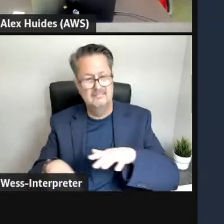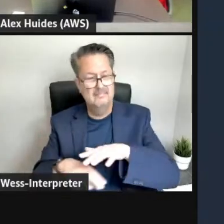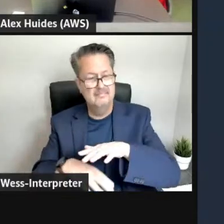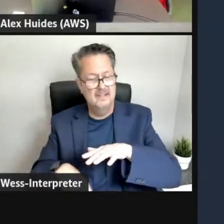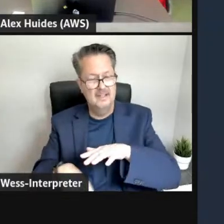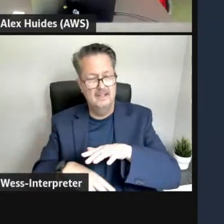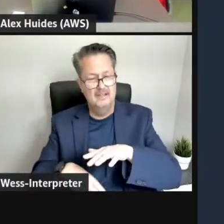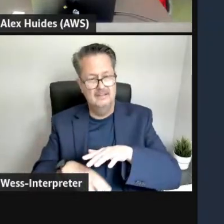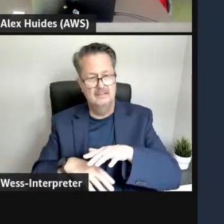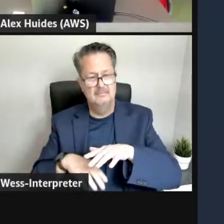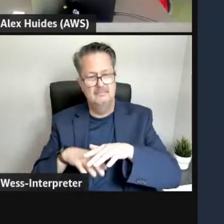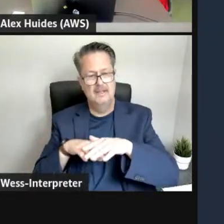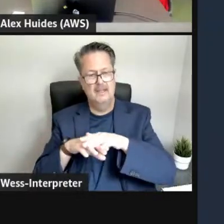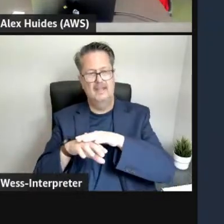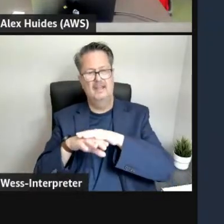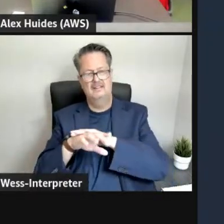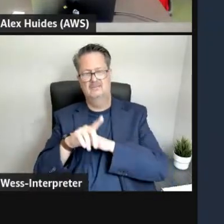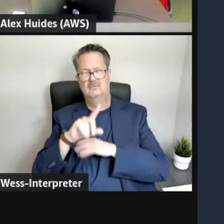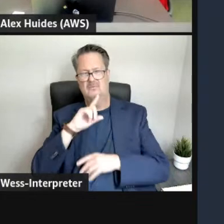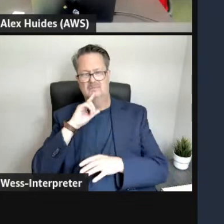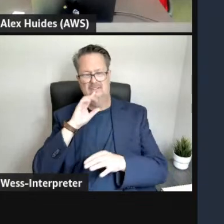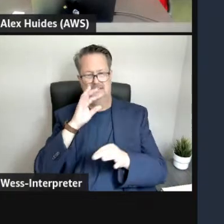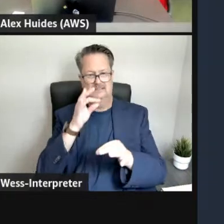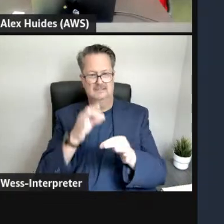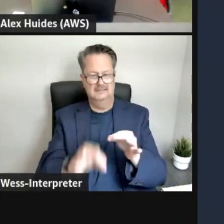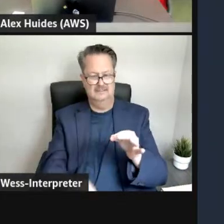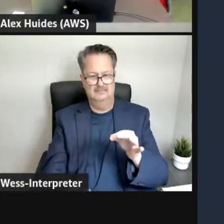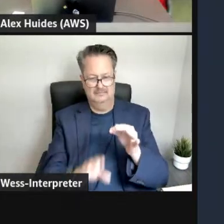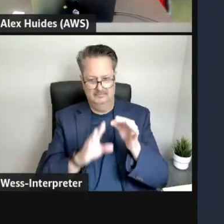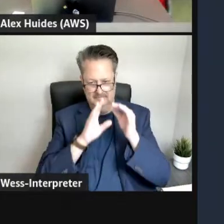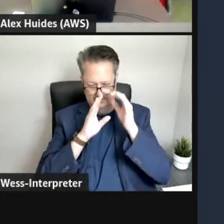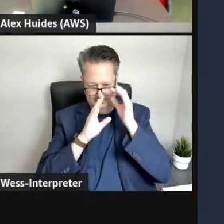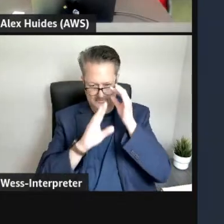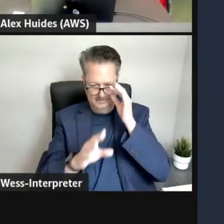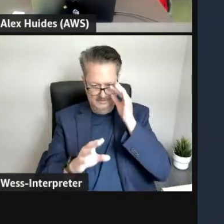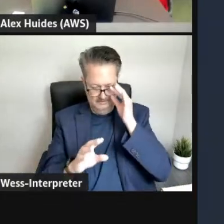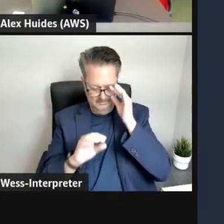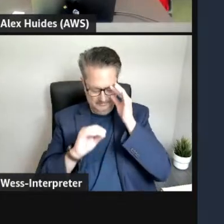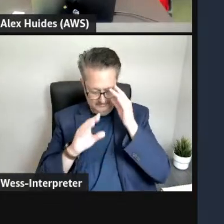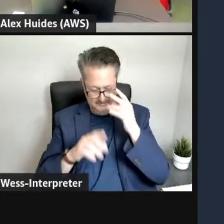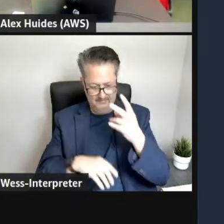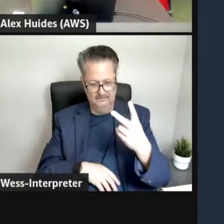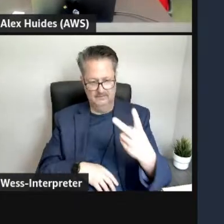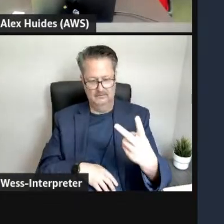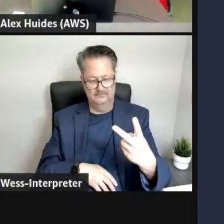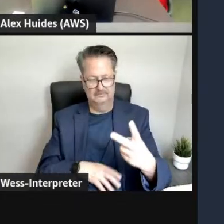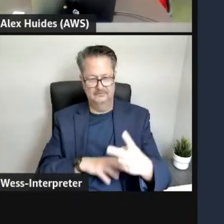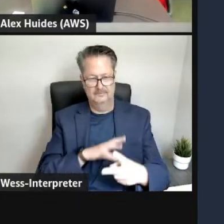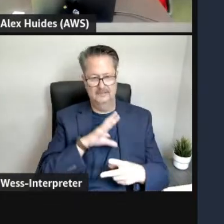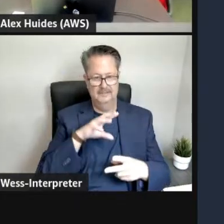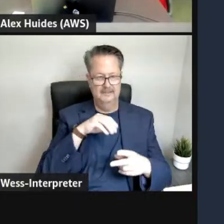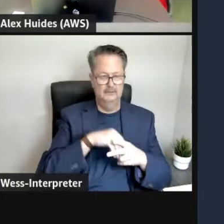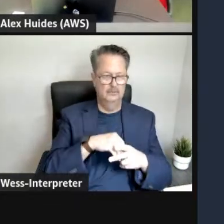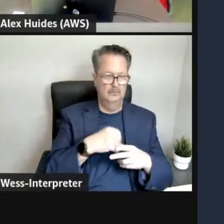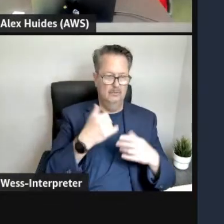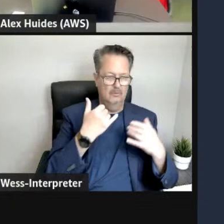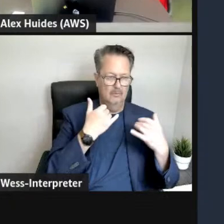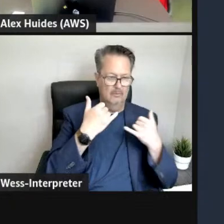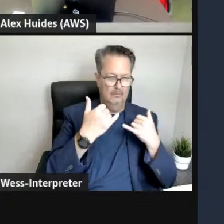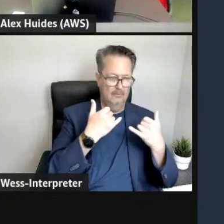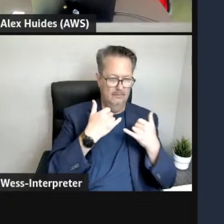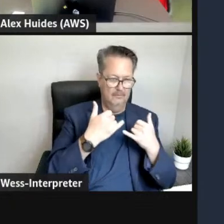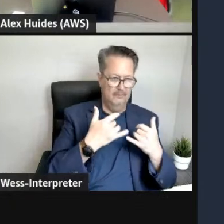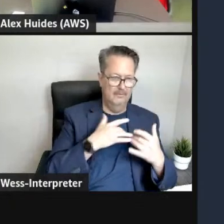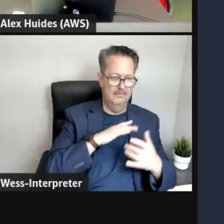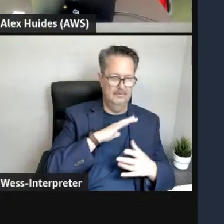are extremely simple and straightforward. There are two types, right? Internal calls, which are usually